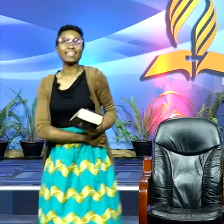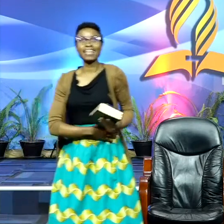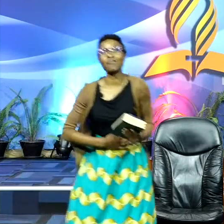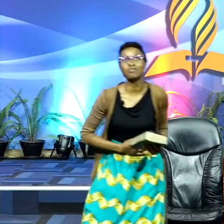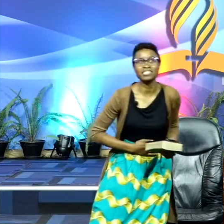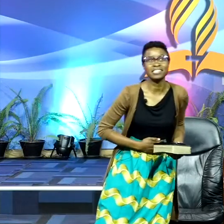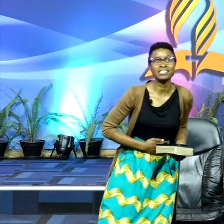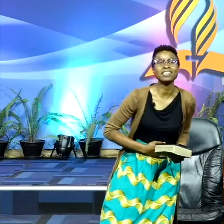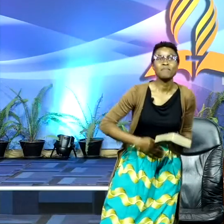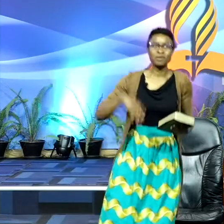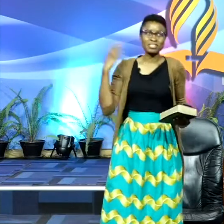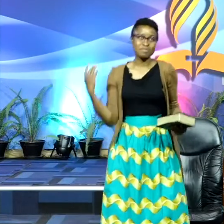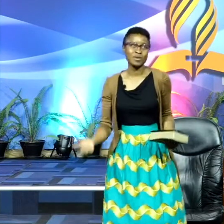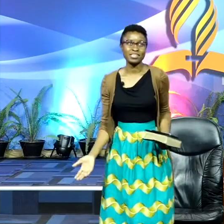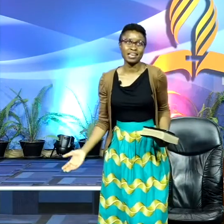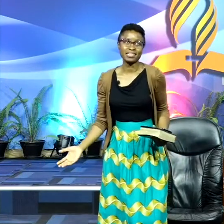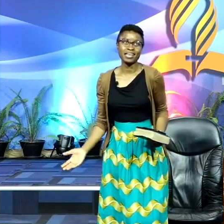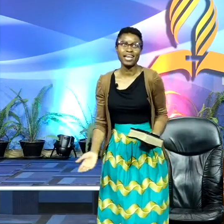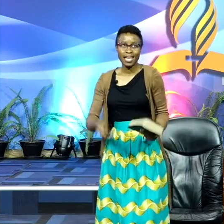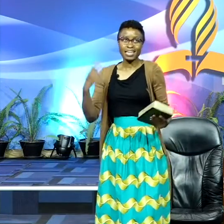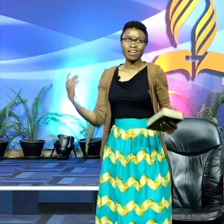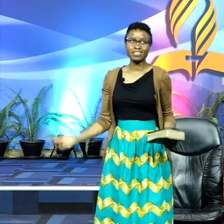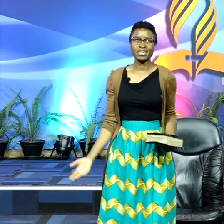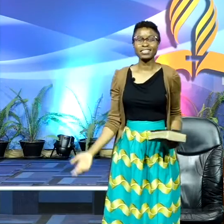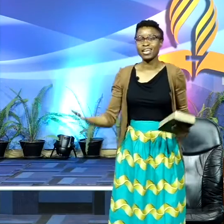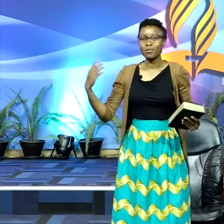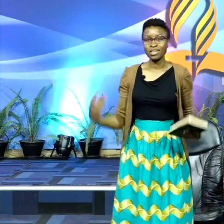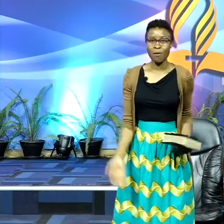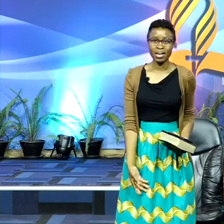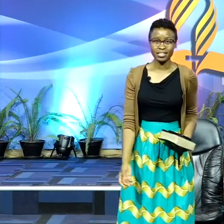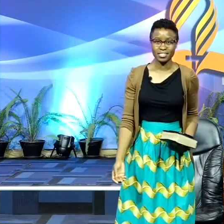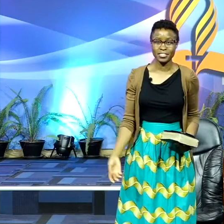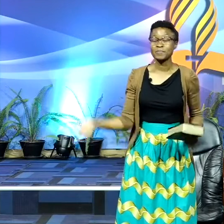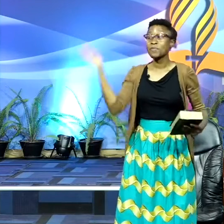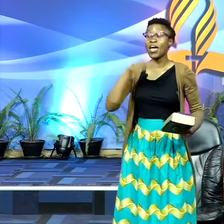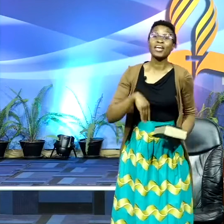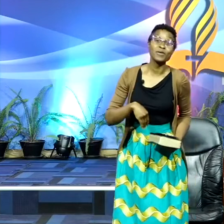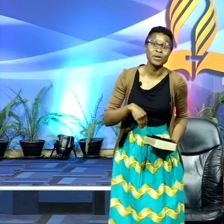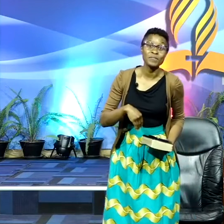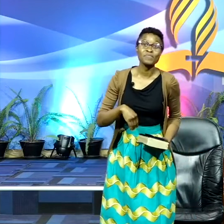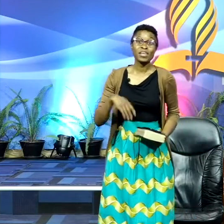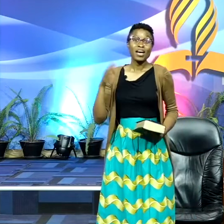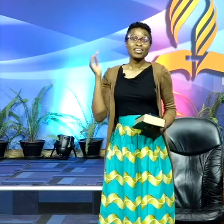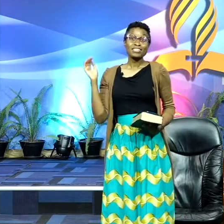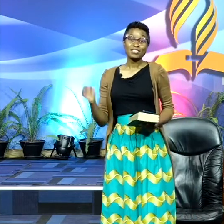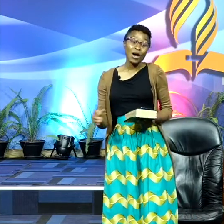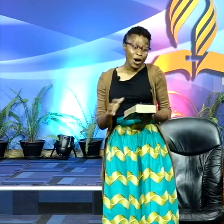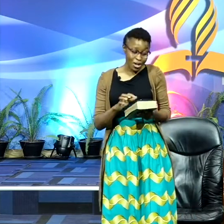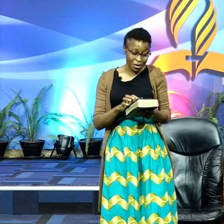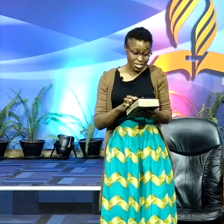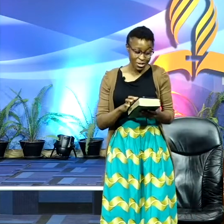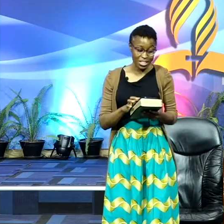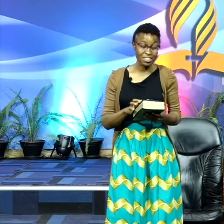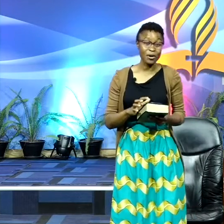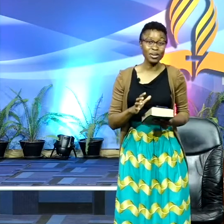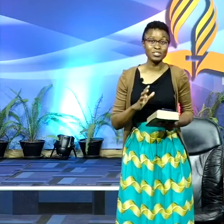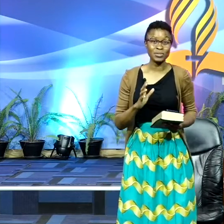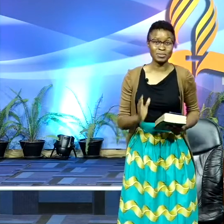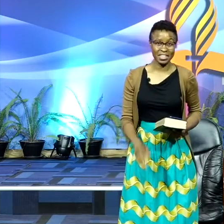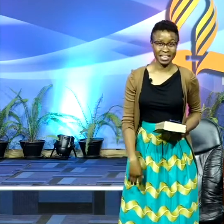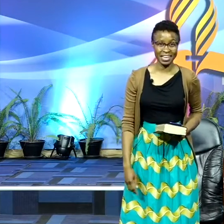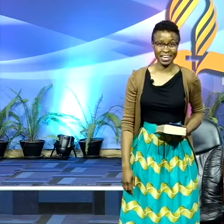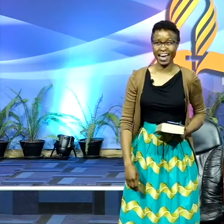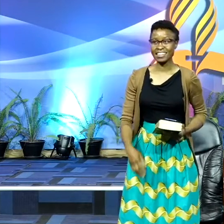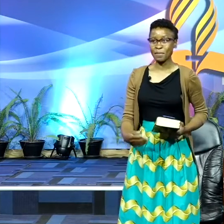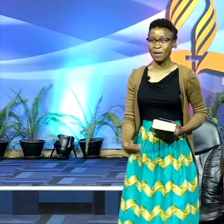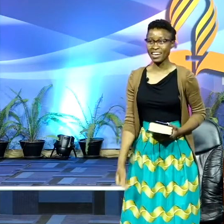excited, and then I won't eat because I'm so excited, and then after that, I'll wonder why I didn't eat. Anyway, so they were told that they were going to